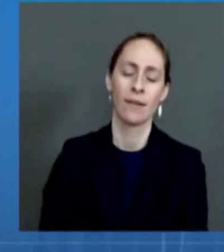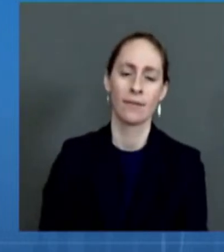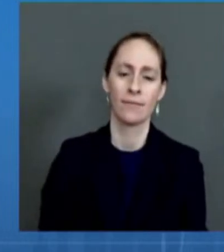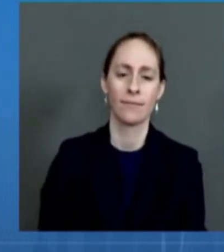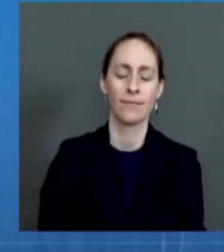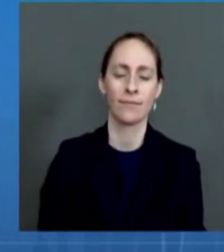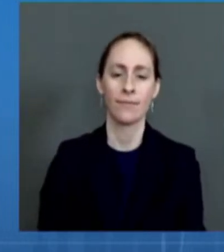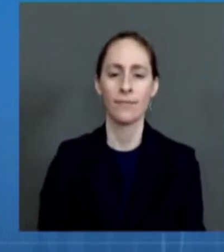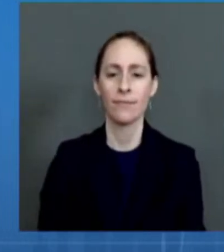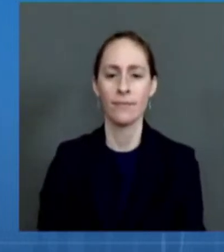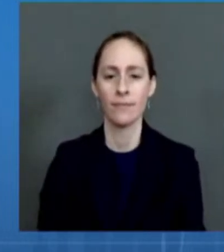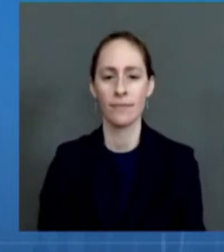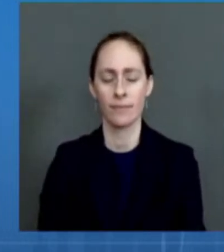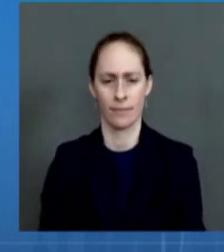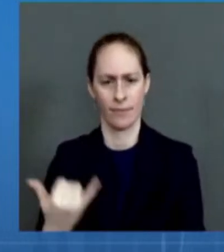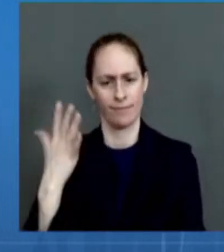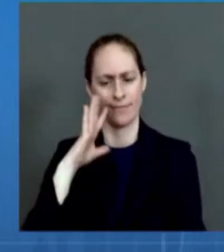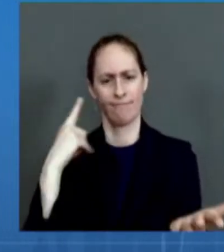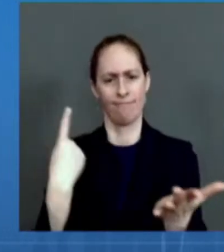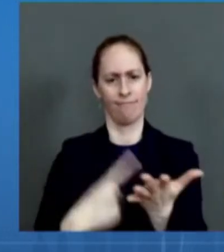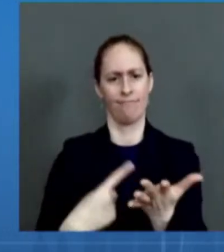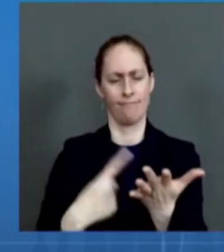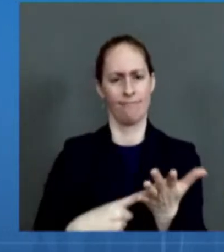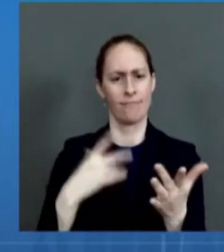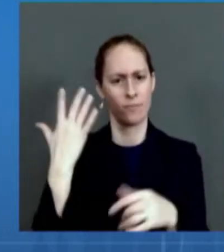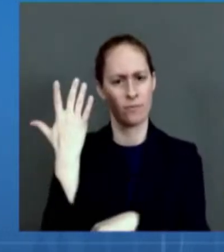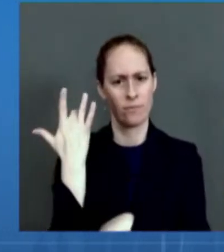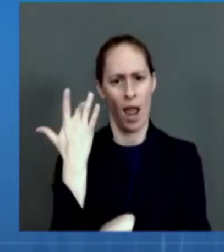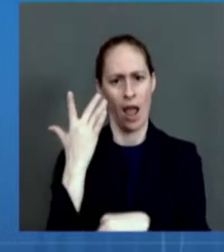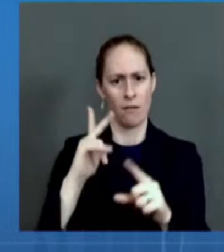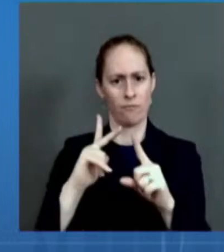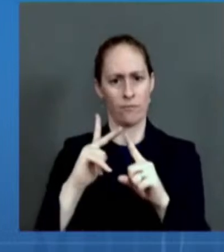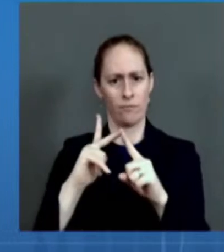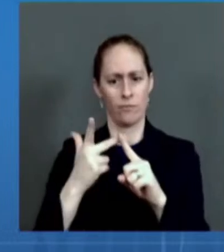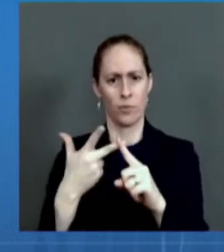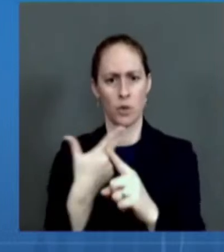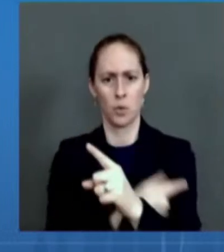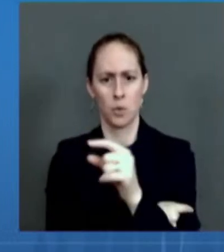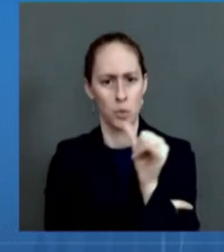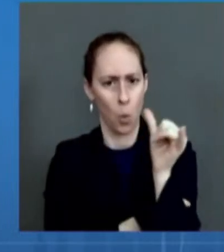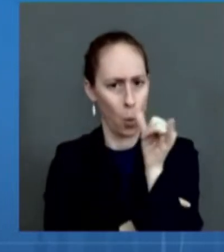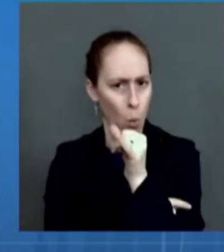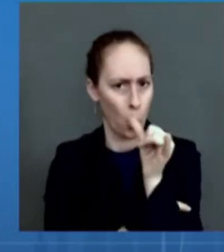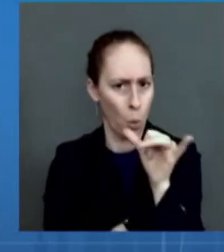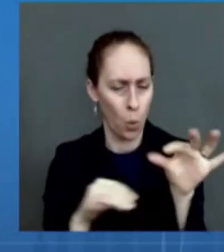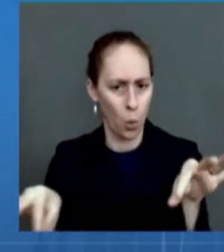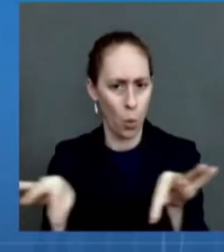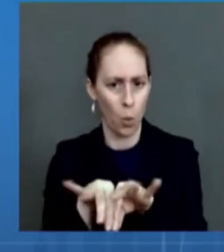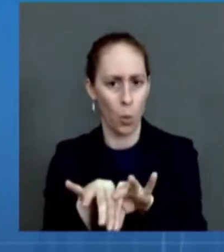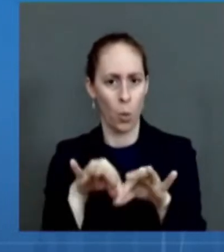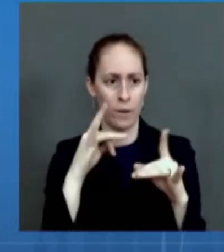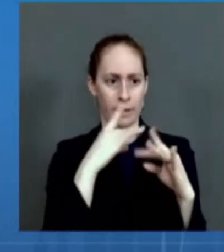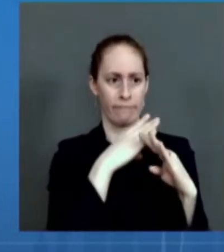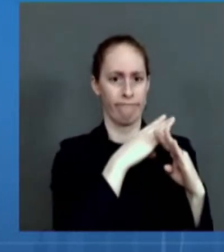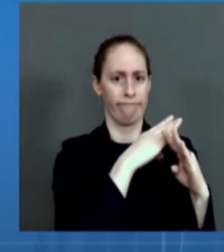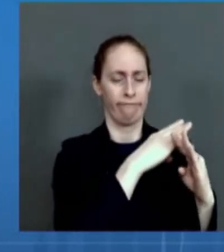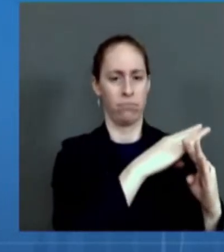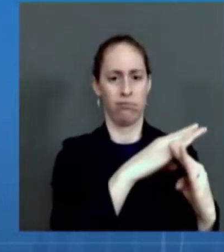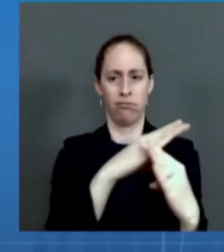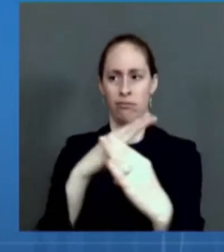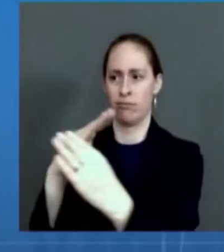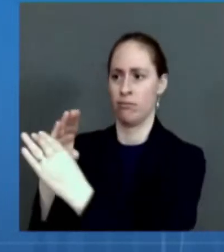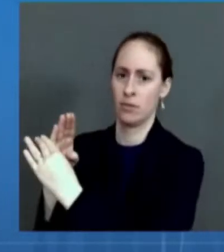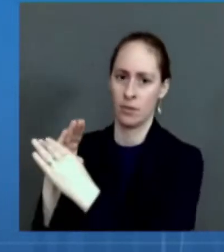Delta surge and in the inevitable upcoming Omicron surge. So if I could have the next slide, let's take a look at some of